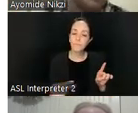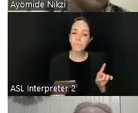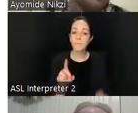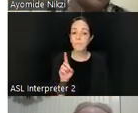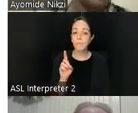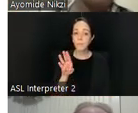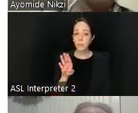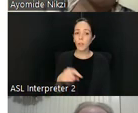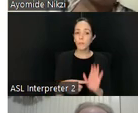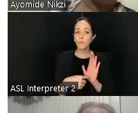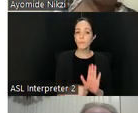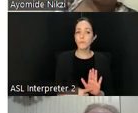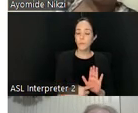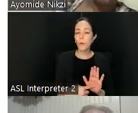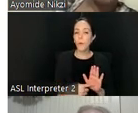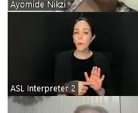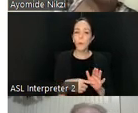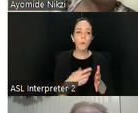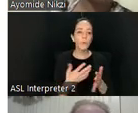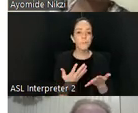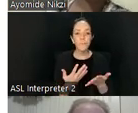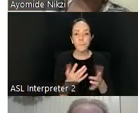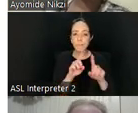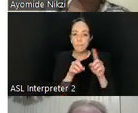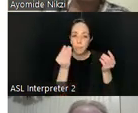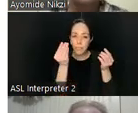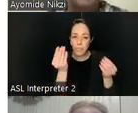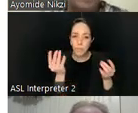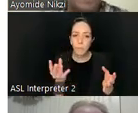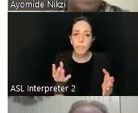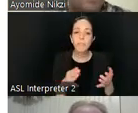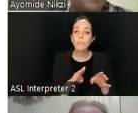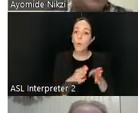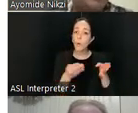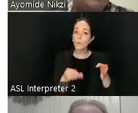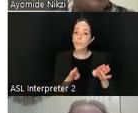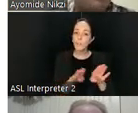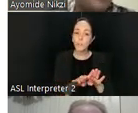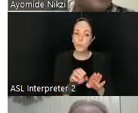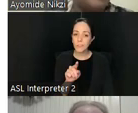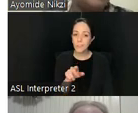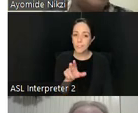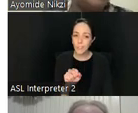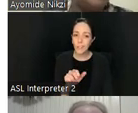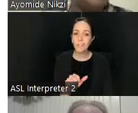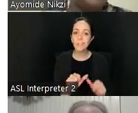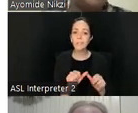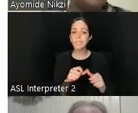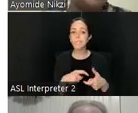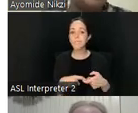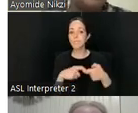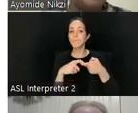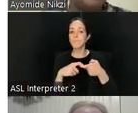may display case statistics, open, closed statuses, sustained allegations, findings,